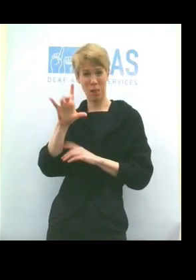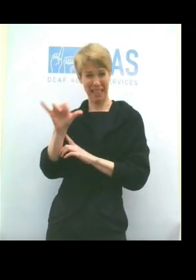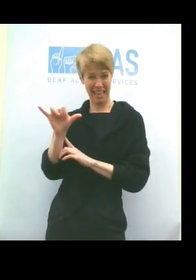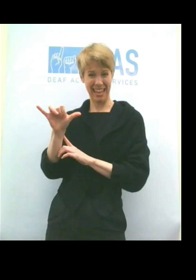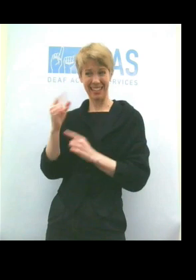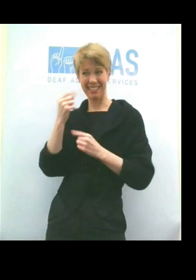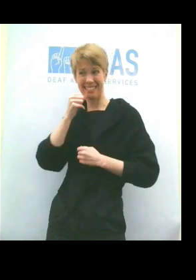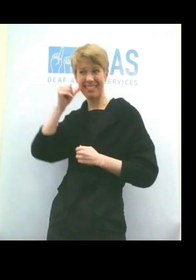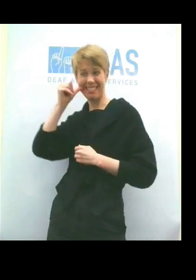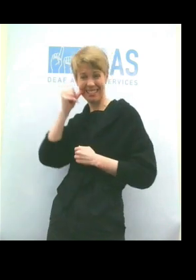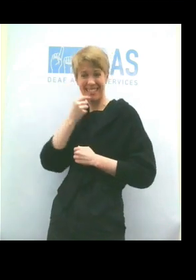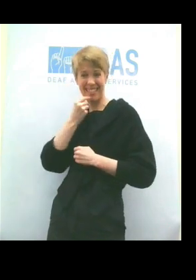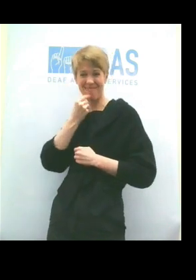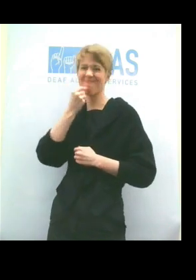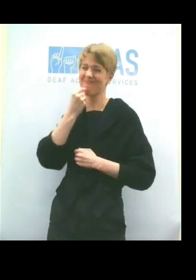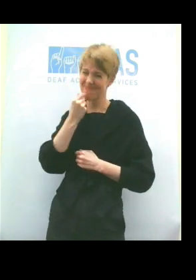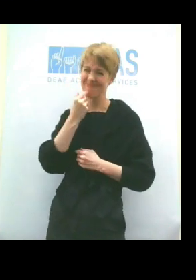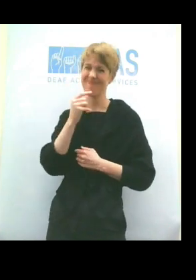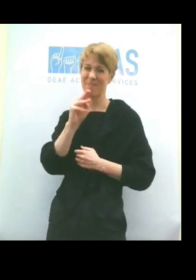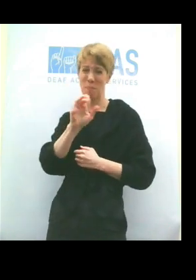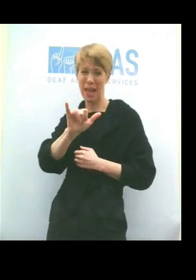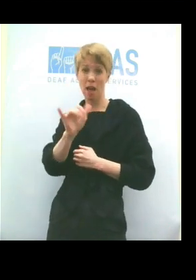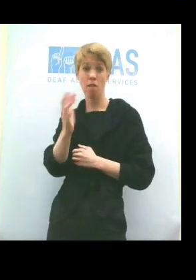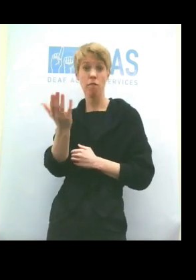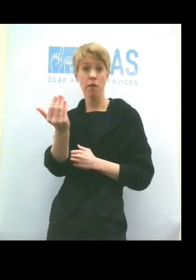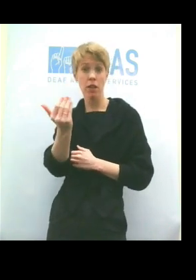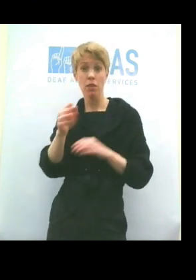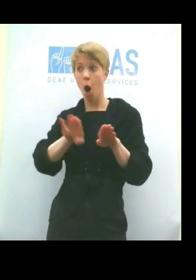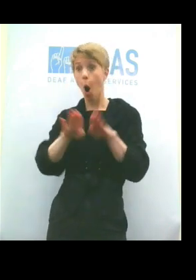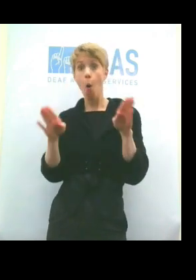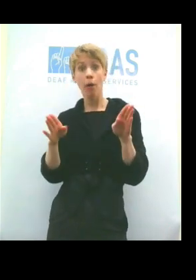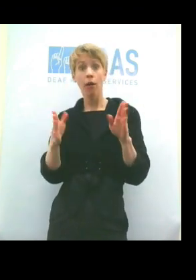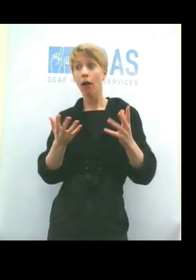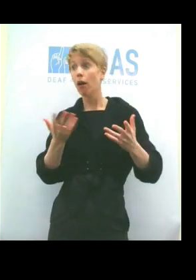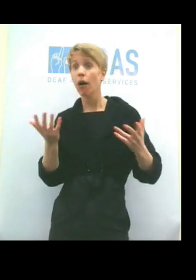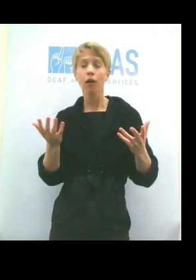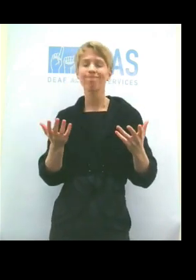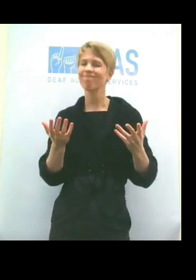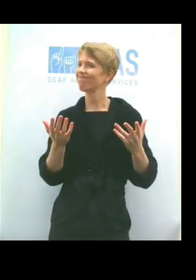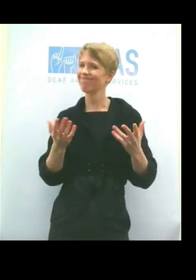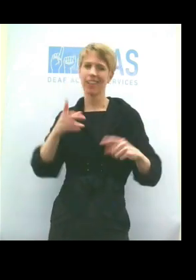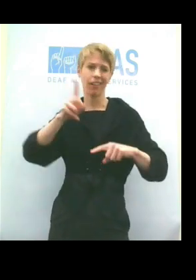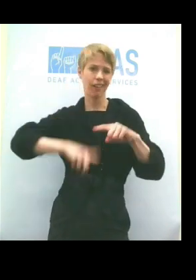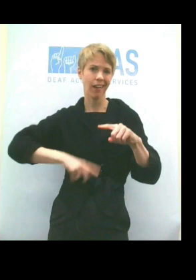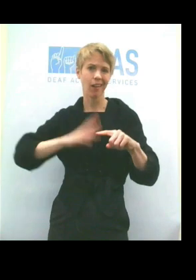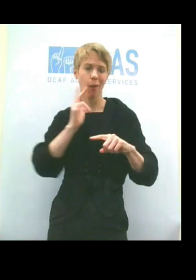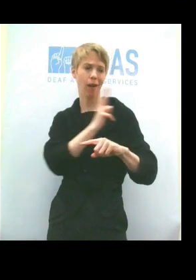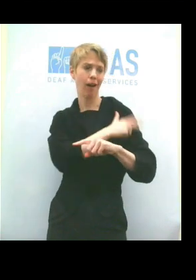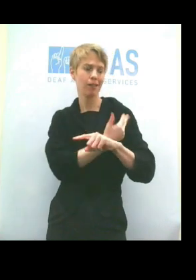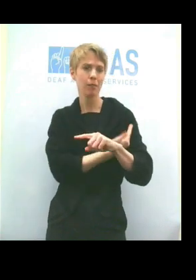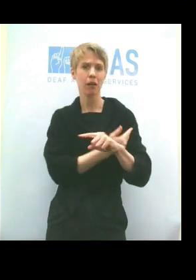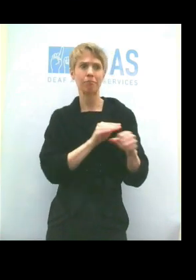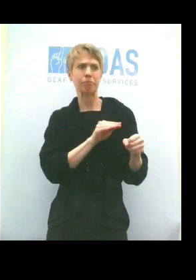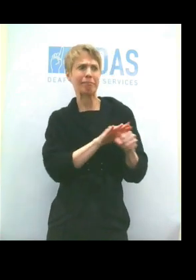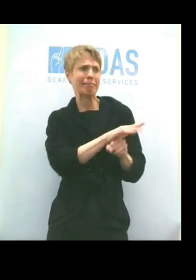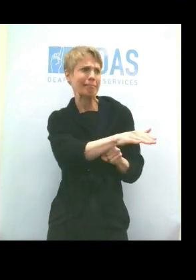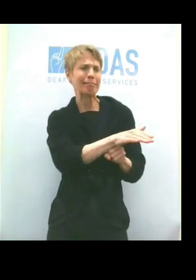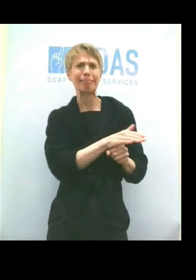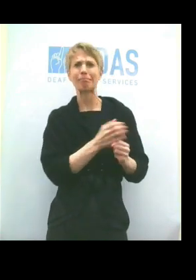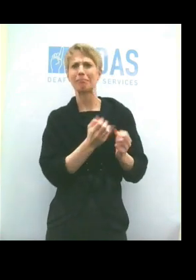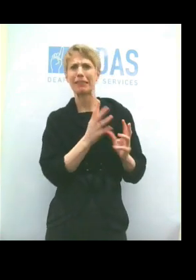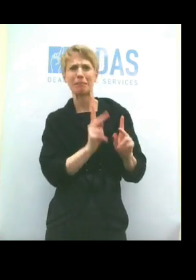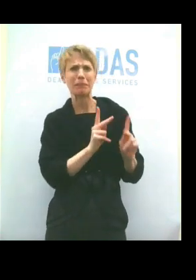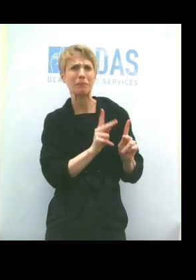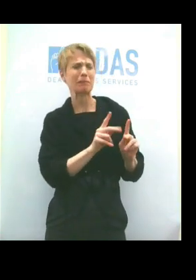meet the standards with regards to hospitalizations. And as you'll see in just a moment, we are headed in the wrong direction from where we